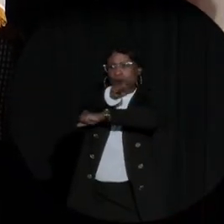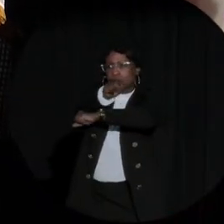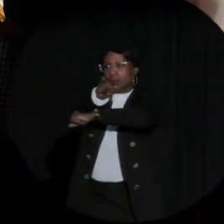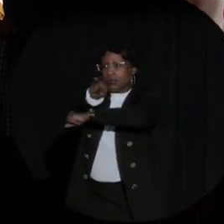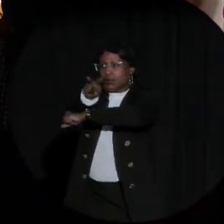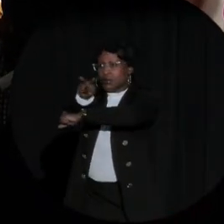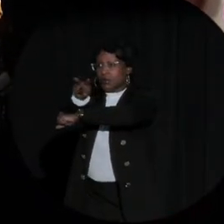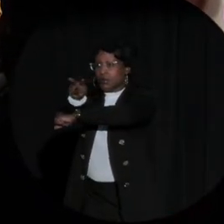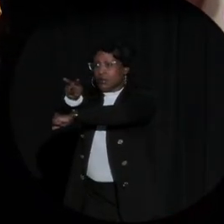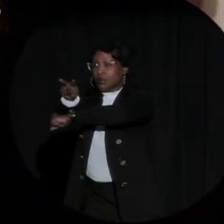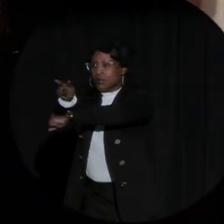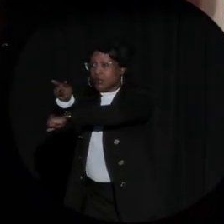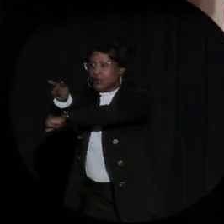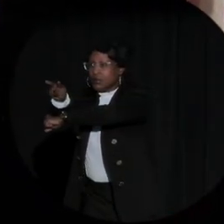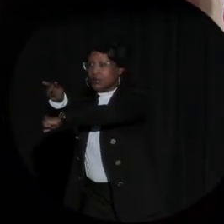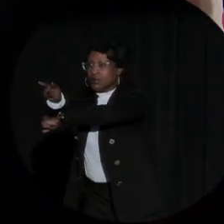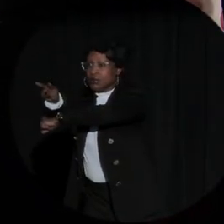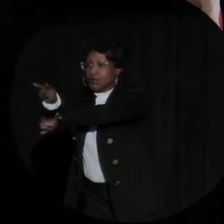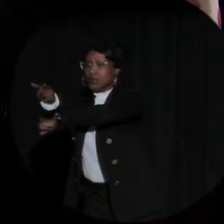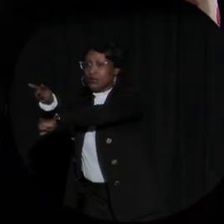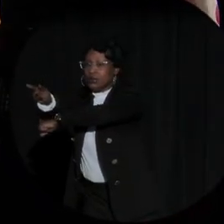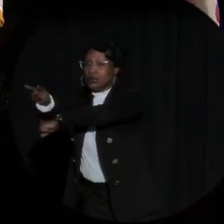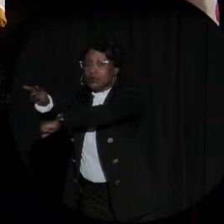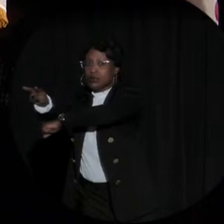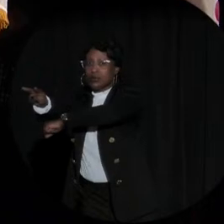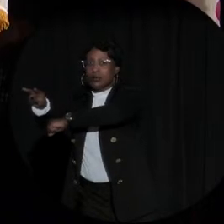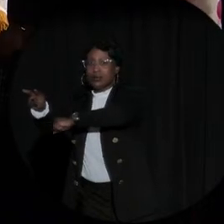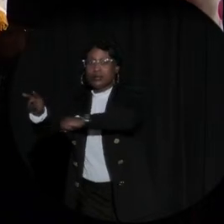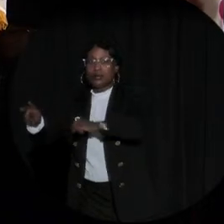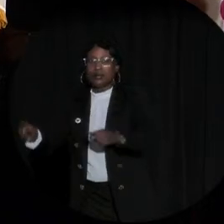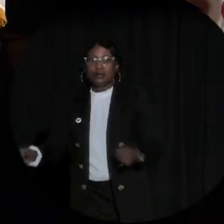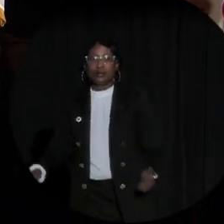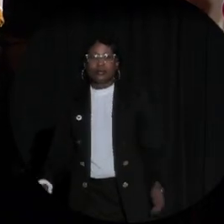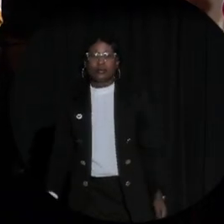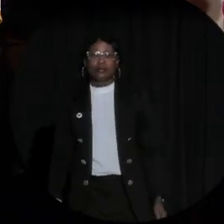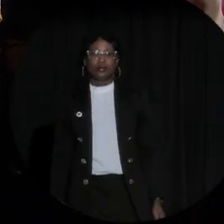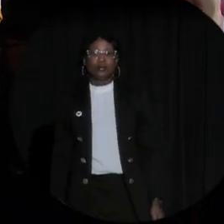so gallantly streaming.